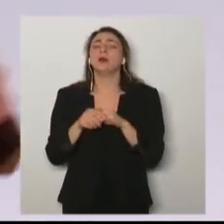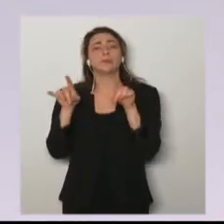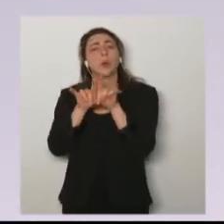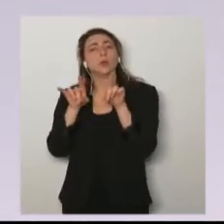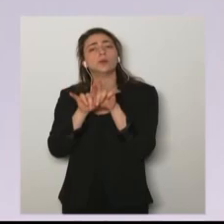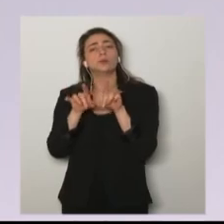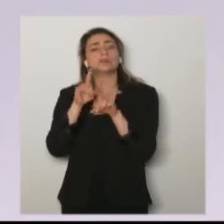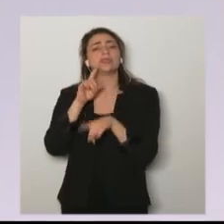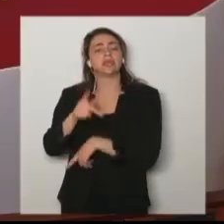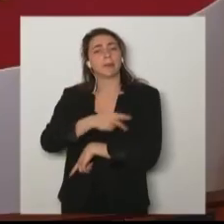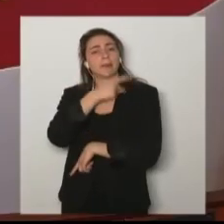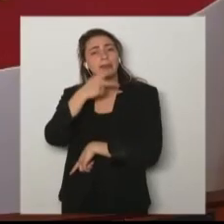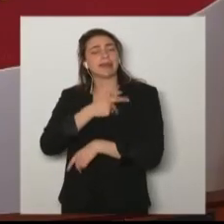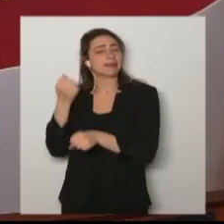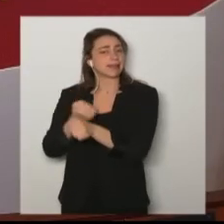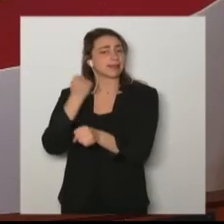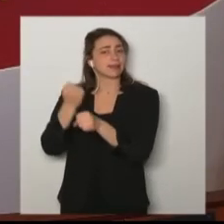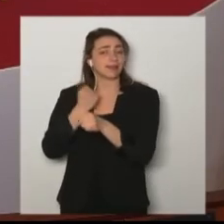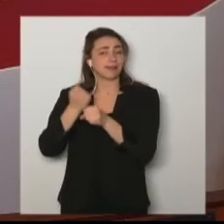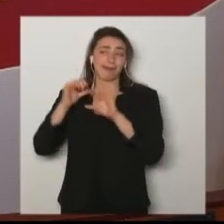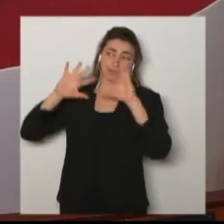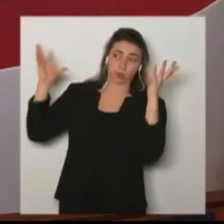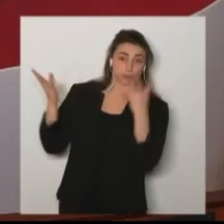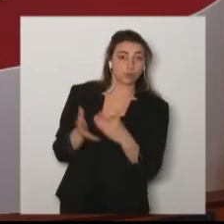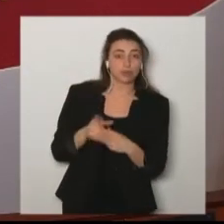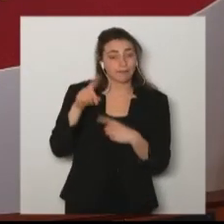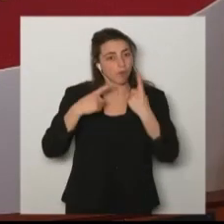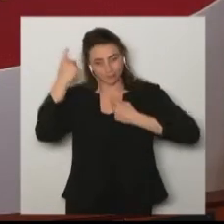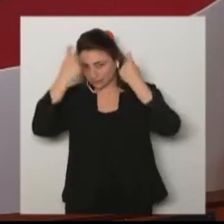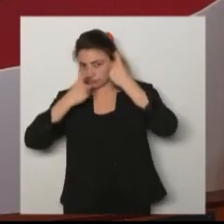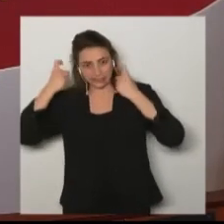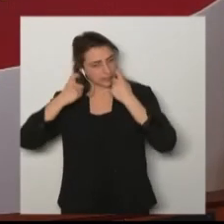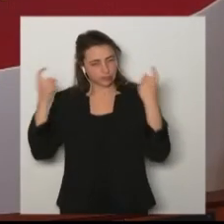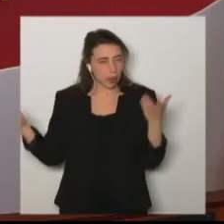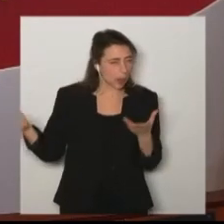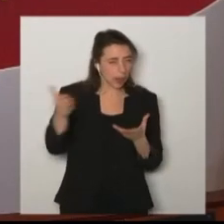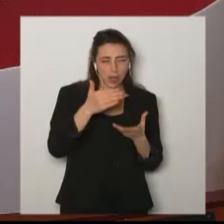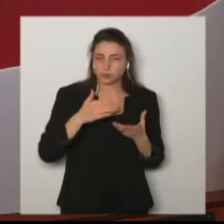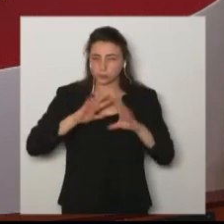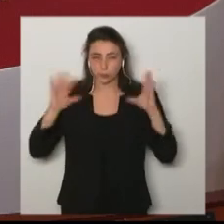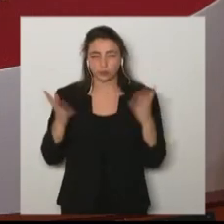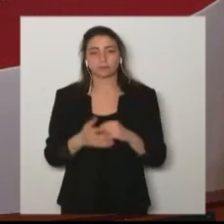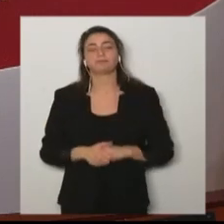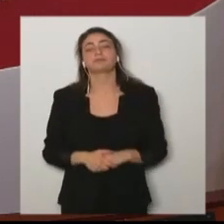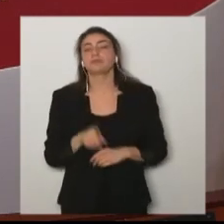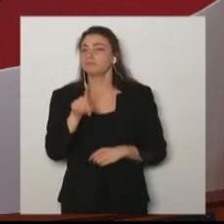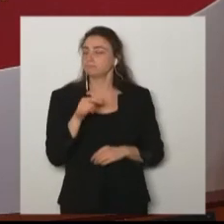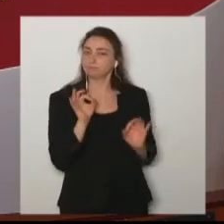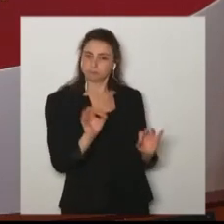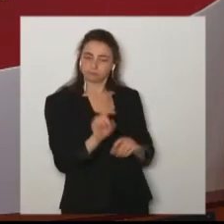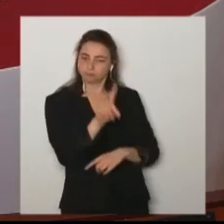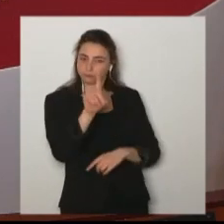is more to talk about. Yeah. What the European level, how is it very pertinent to move